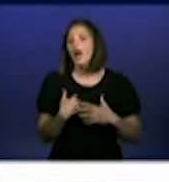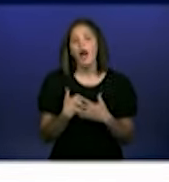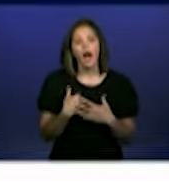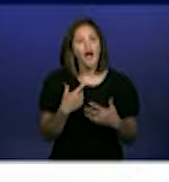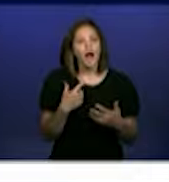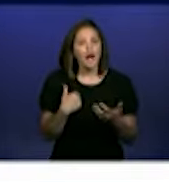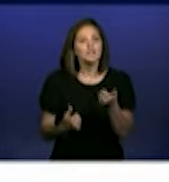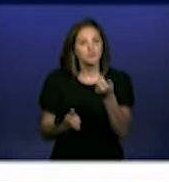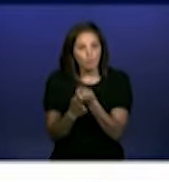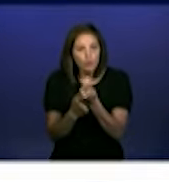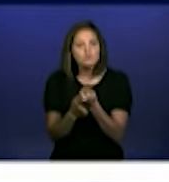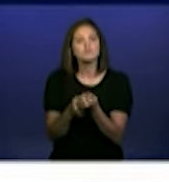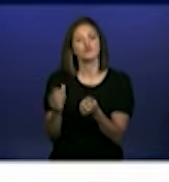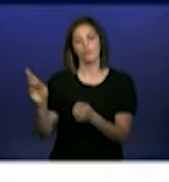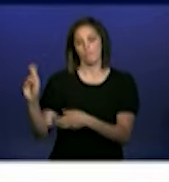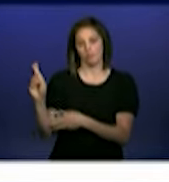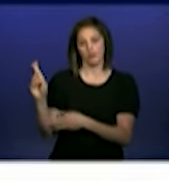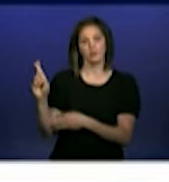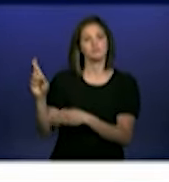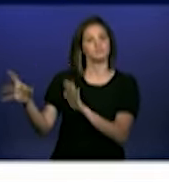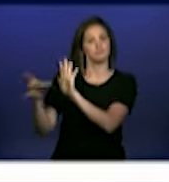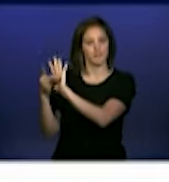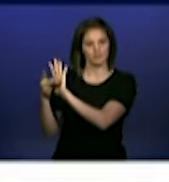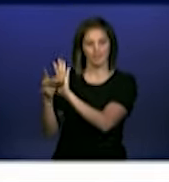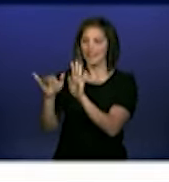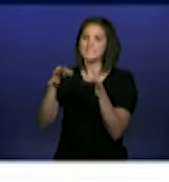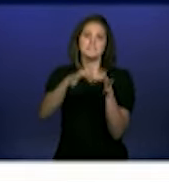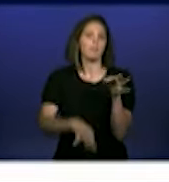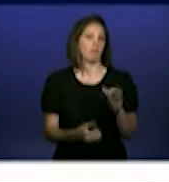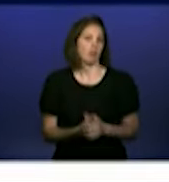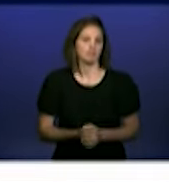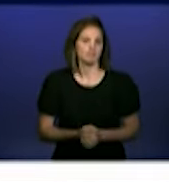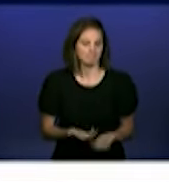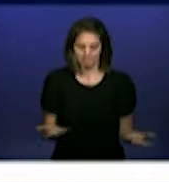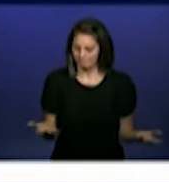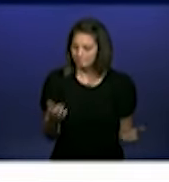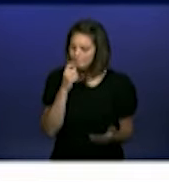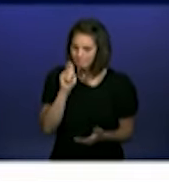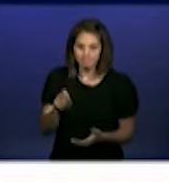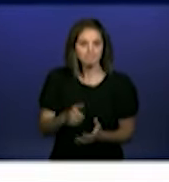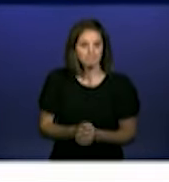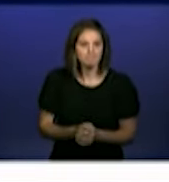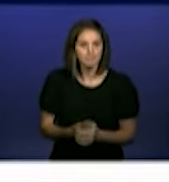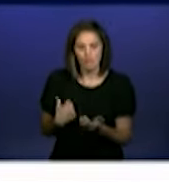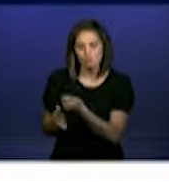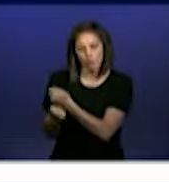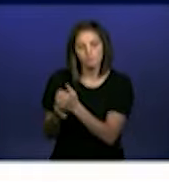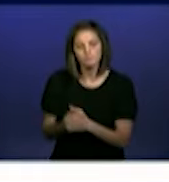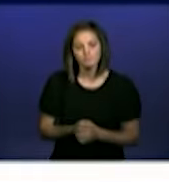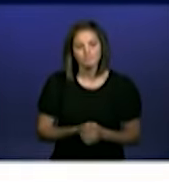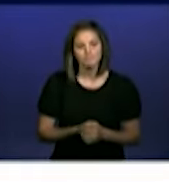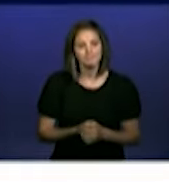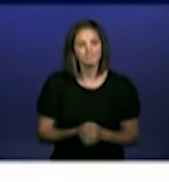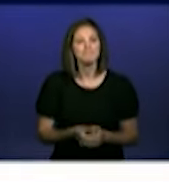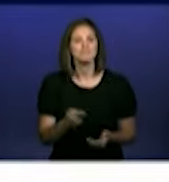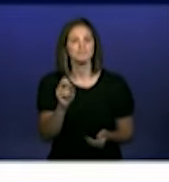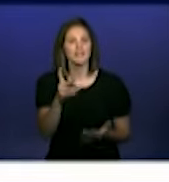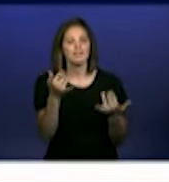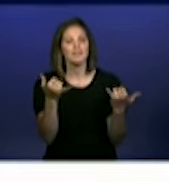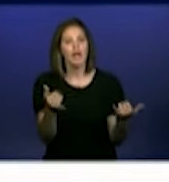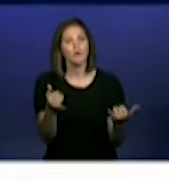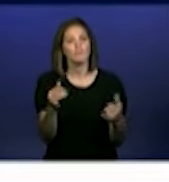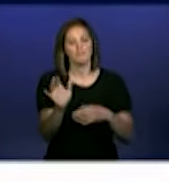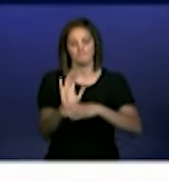Republican nominee for president, and that's very simple. Okay. Can we leave it at that? Sure. Thank you. We're going to turn now to a video question. This comes from